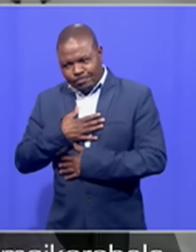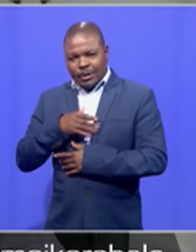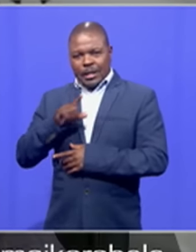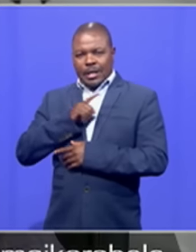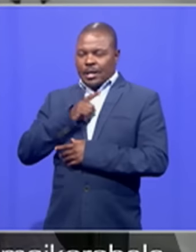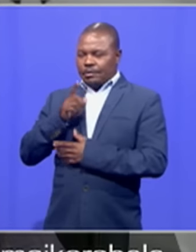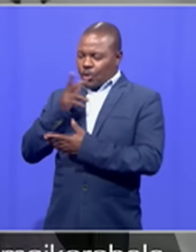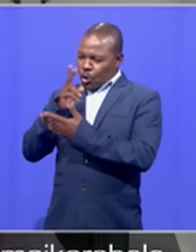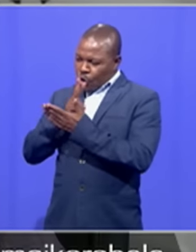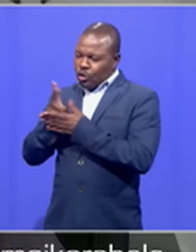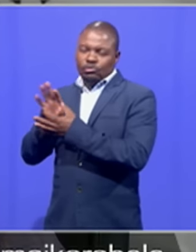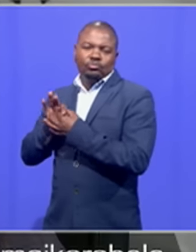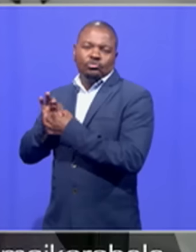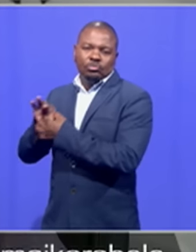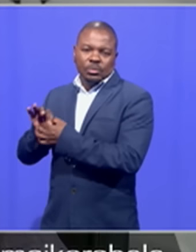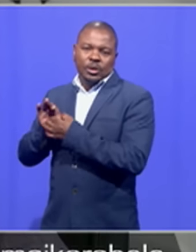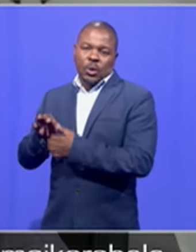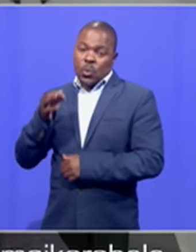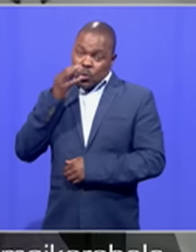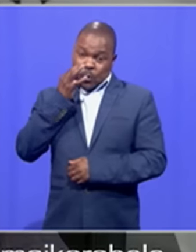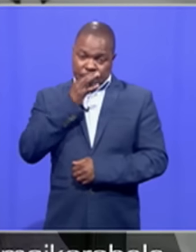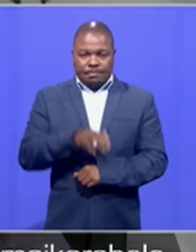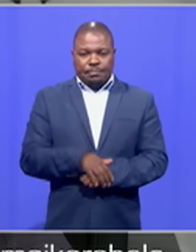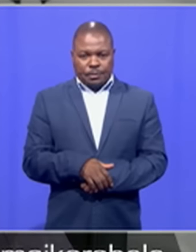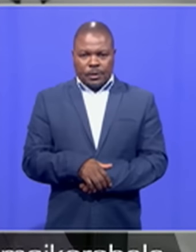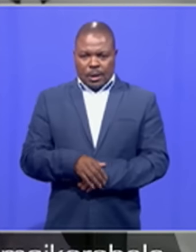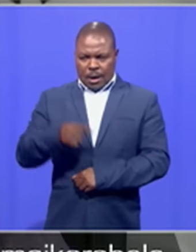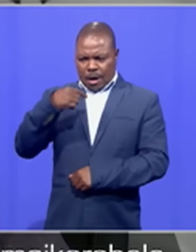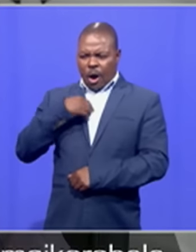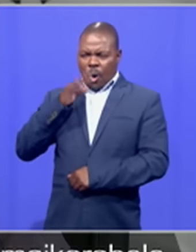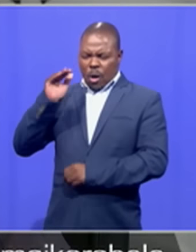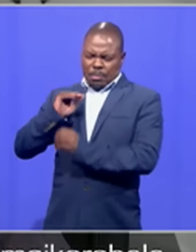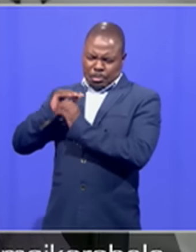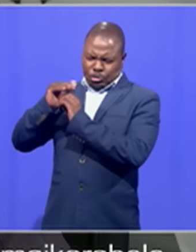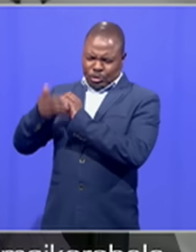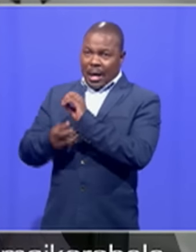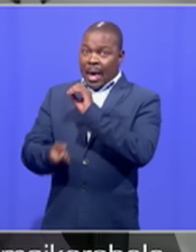of things to say, you know what, I will die for you